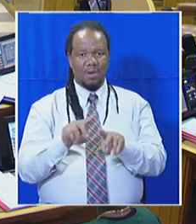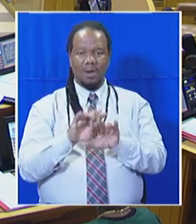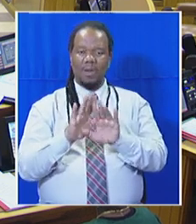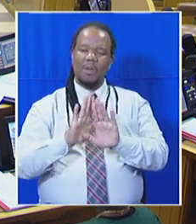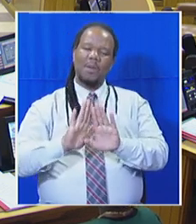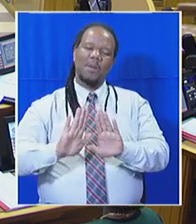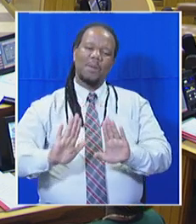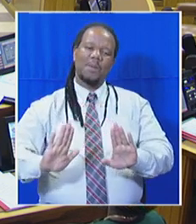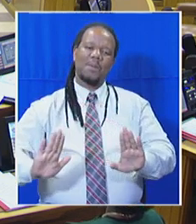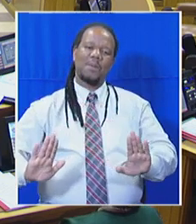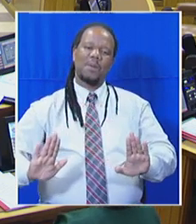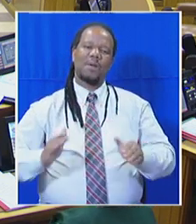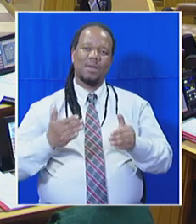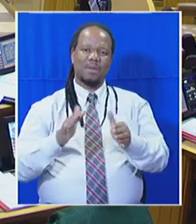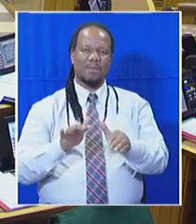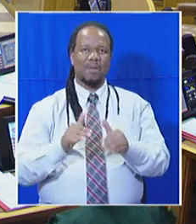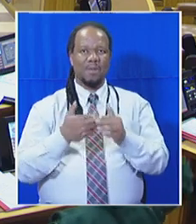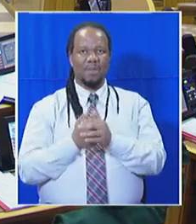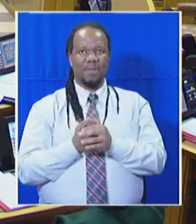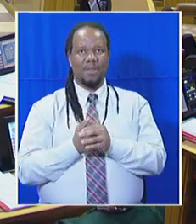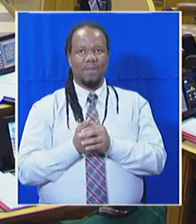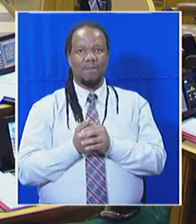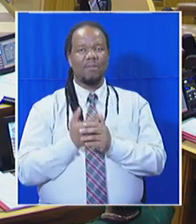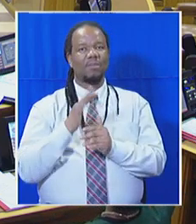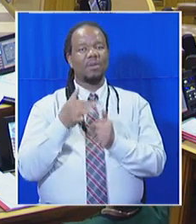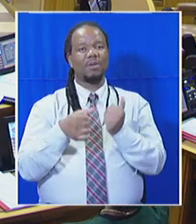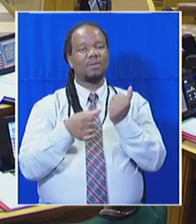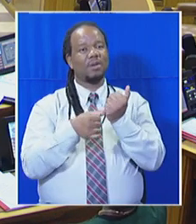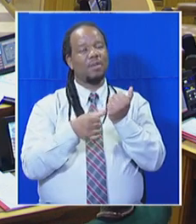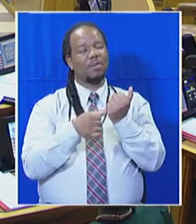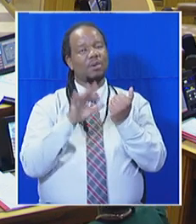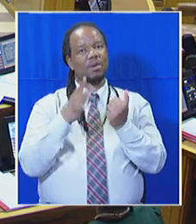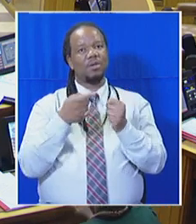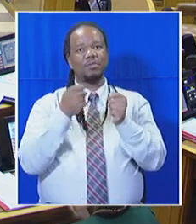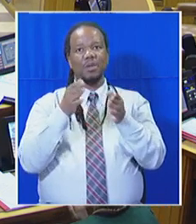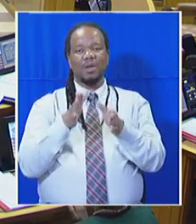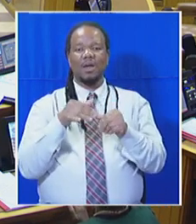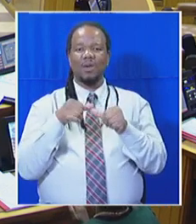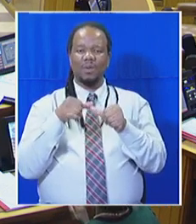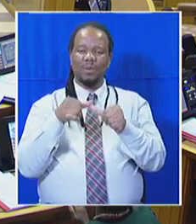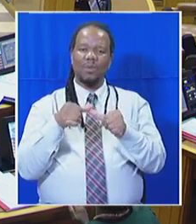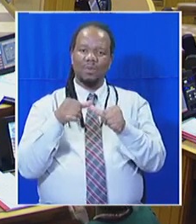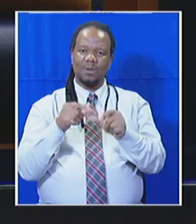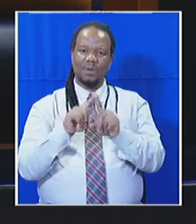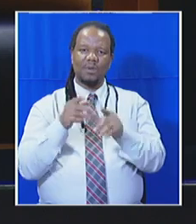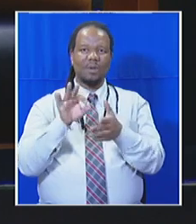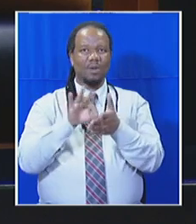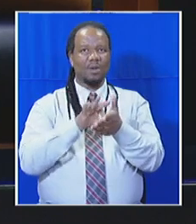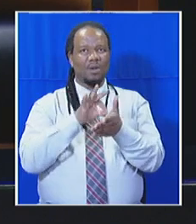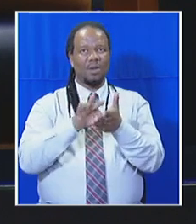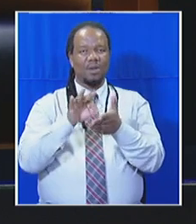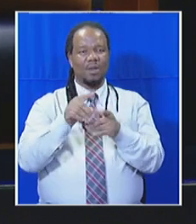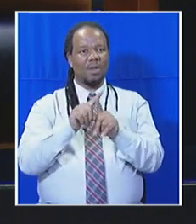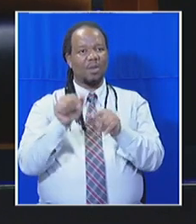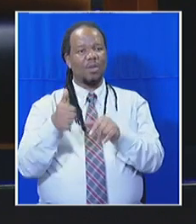tranquility in the house. I request. Honorable Member. Honorable Deputy Speaker, just go on doing your job. We elected you, we did not elect